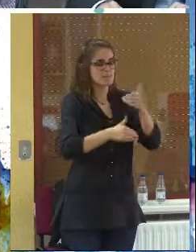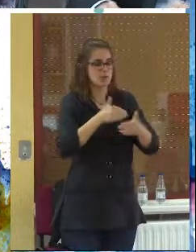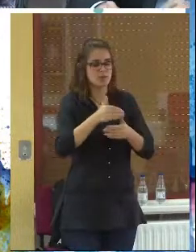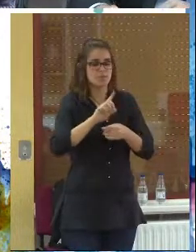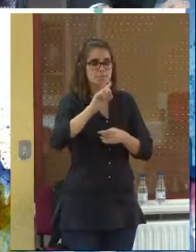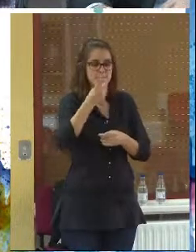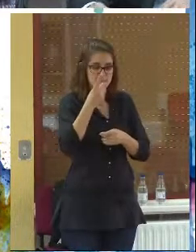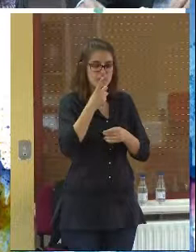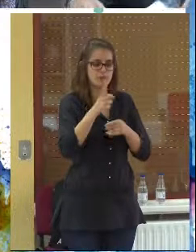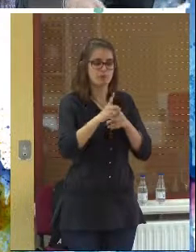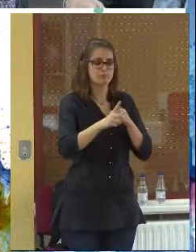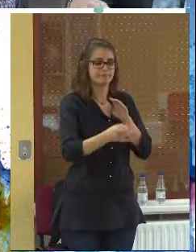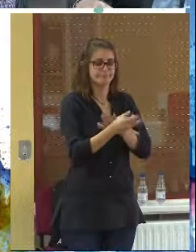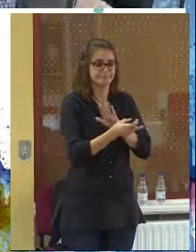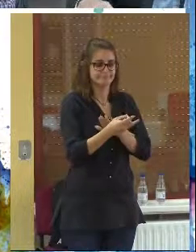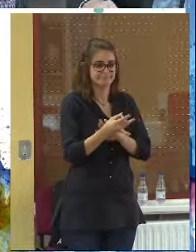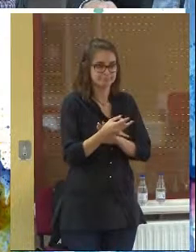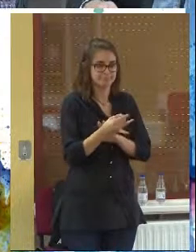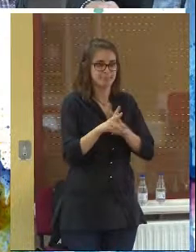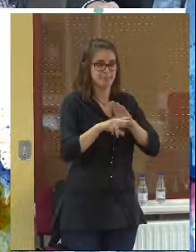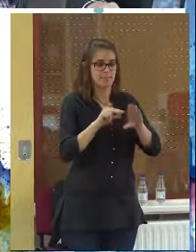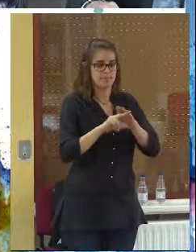have to use these different